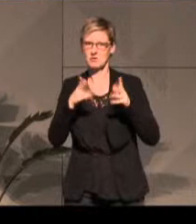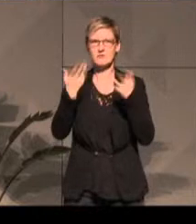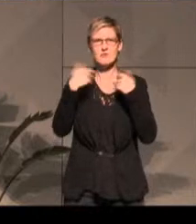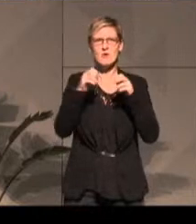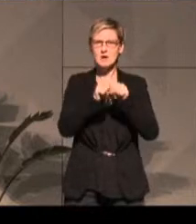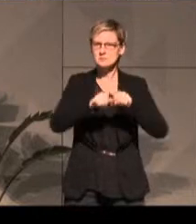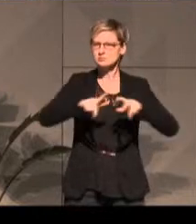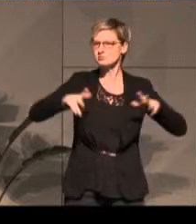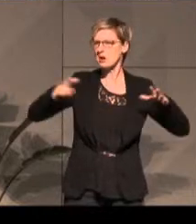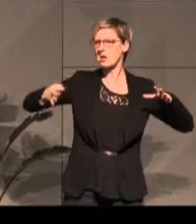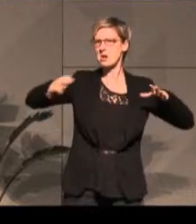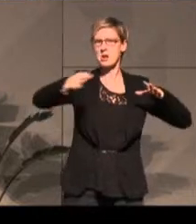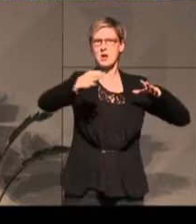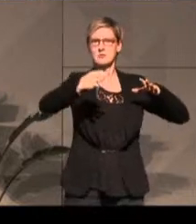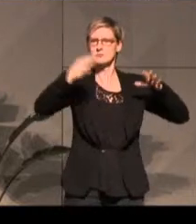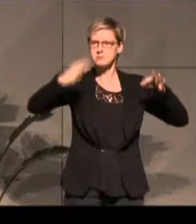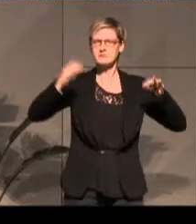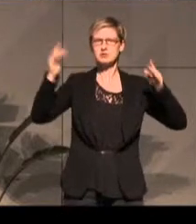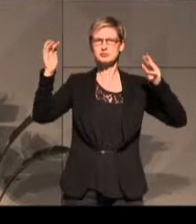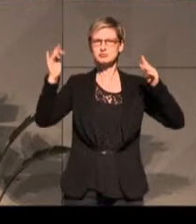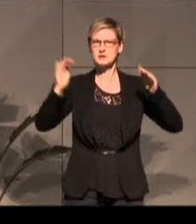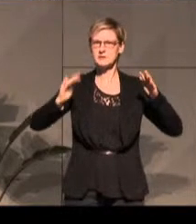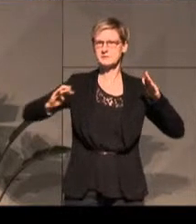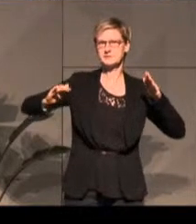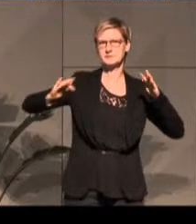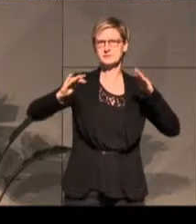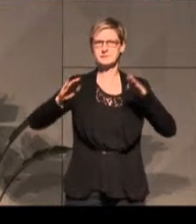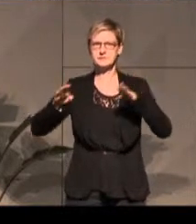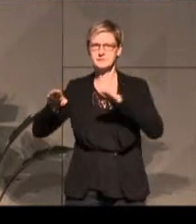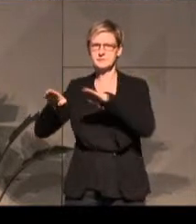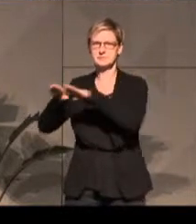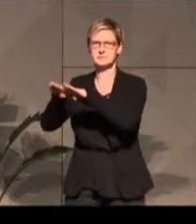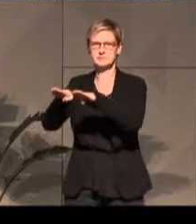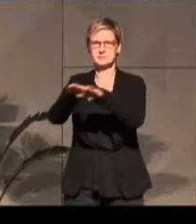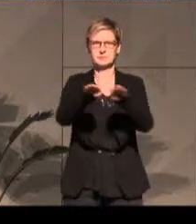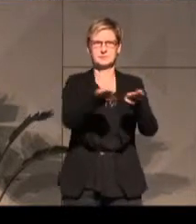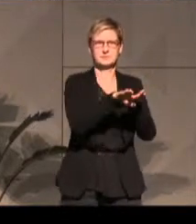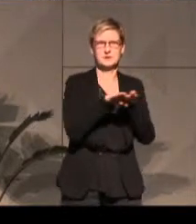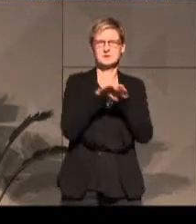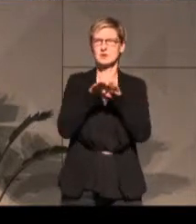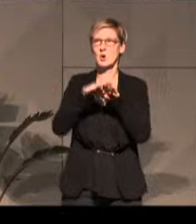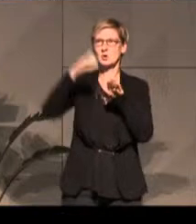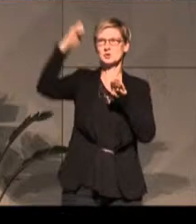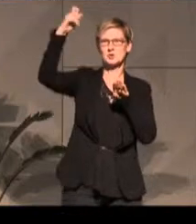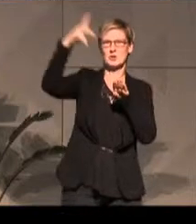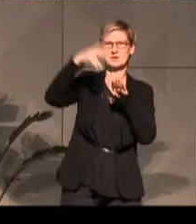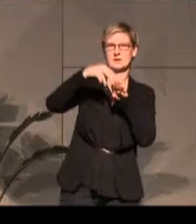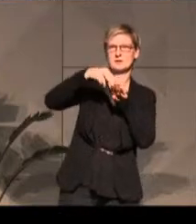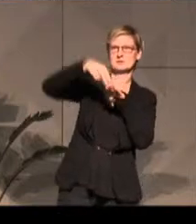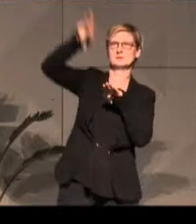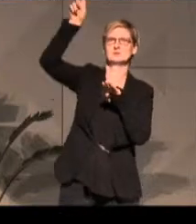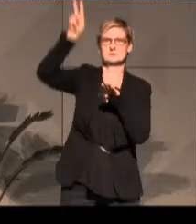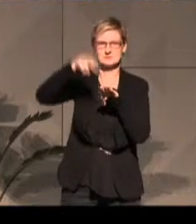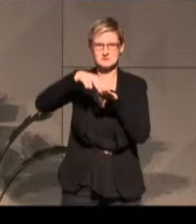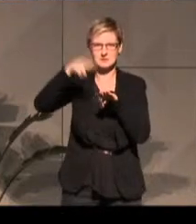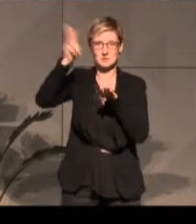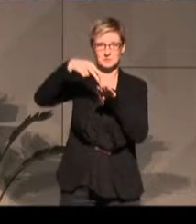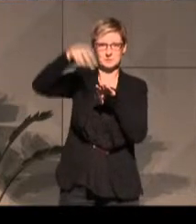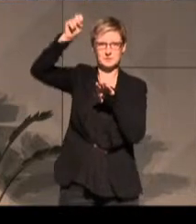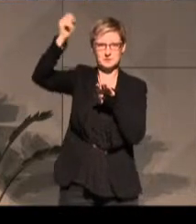Suddenly all the melt ponds are covered with snow. The surface is